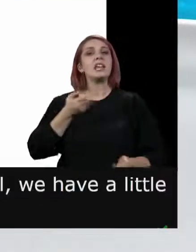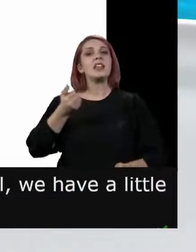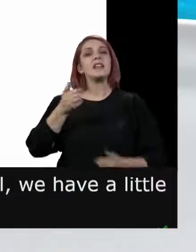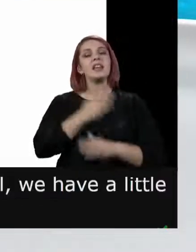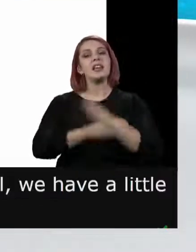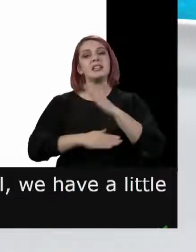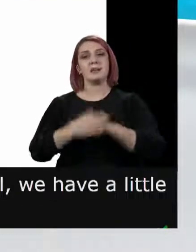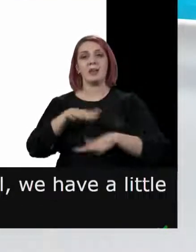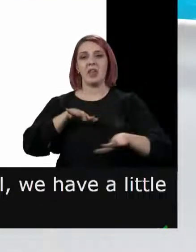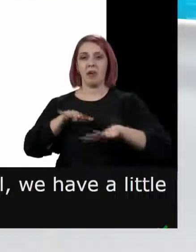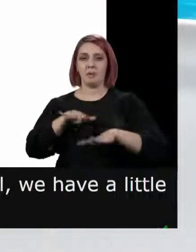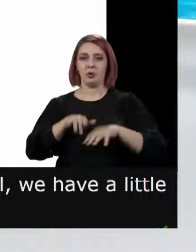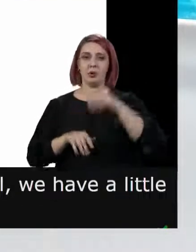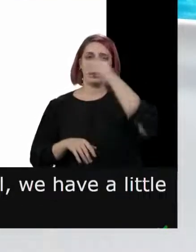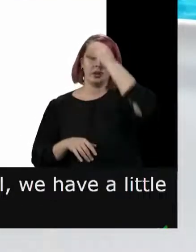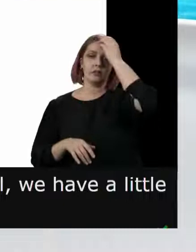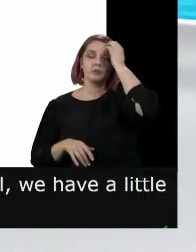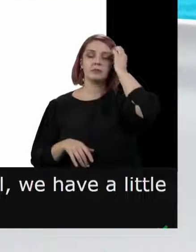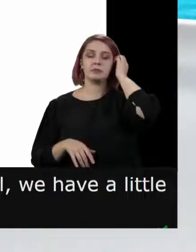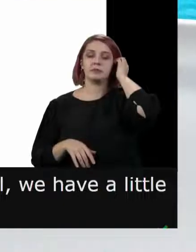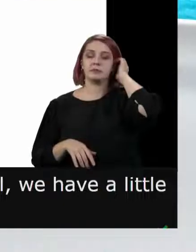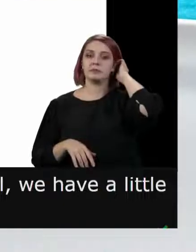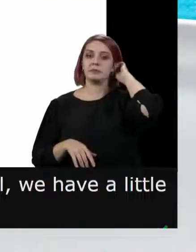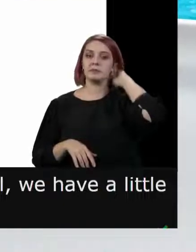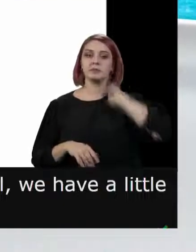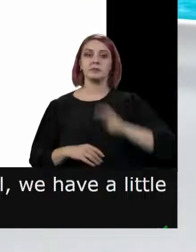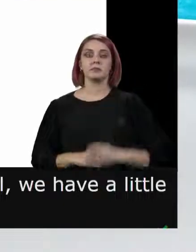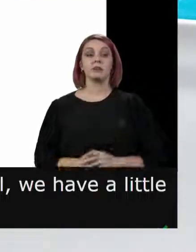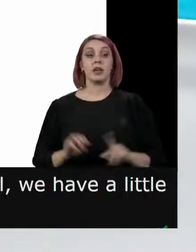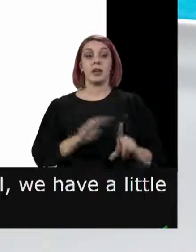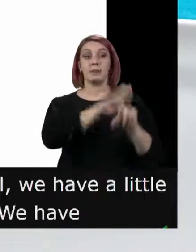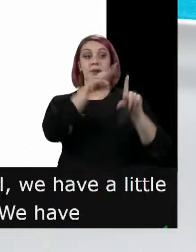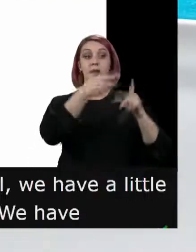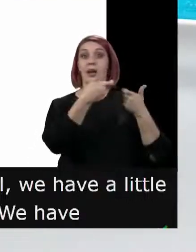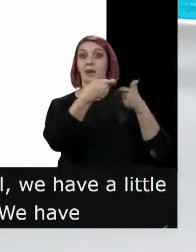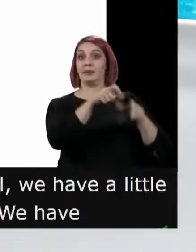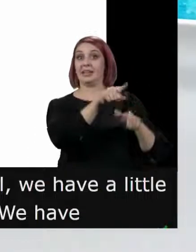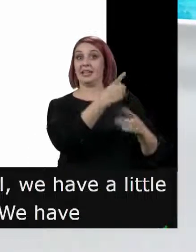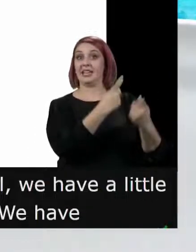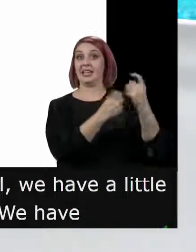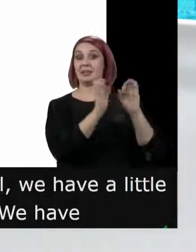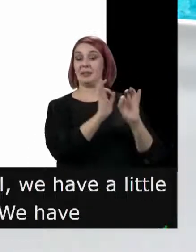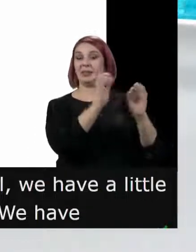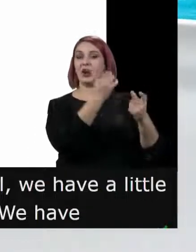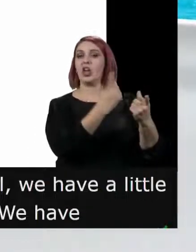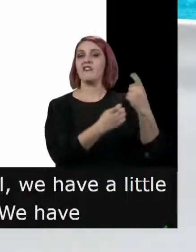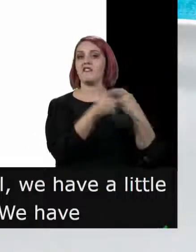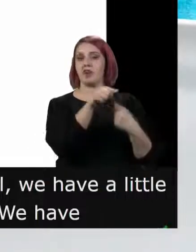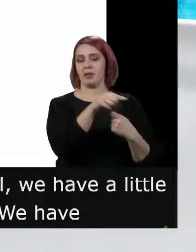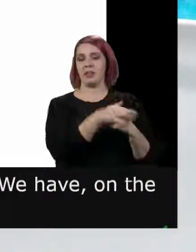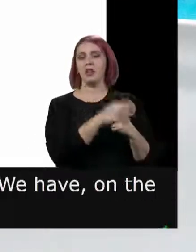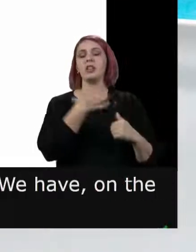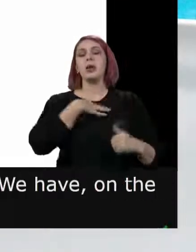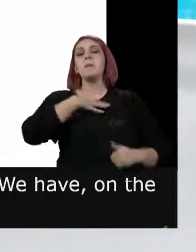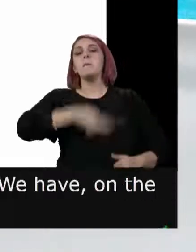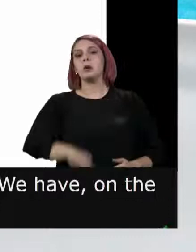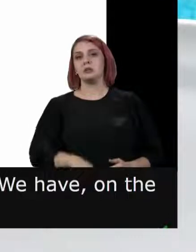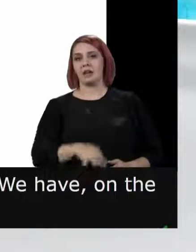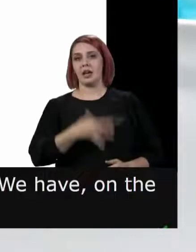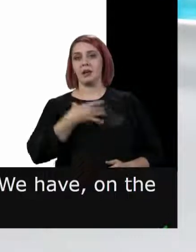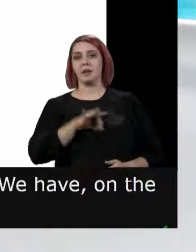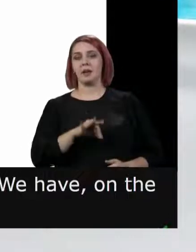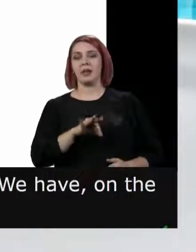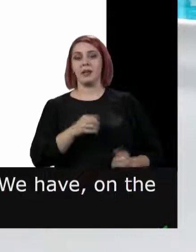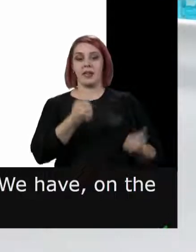disabilities. We have on the web page, we have a specific section with information, the